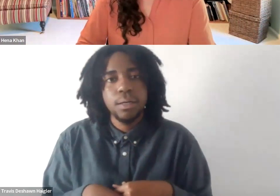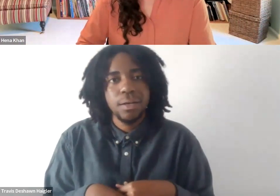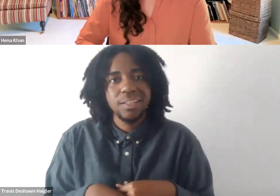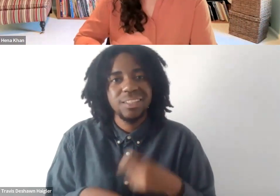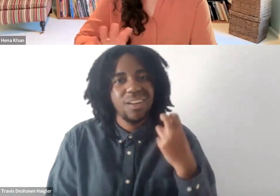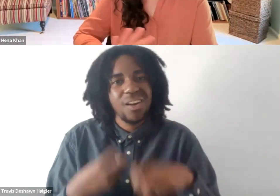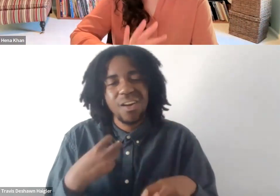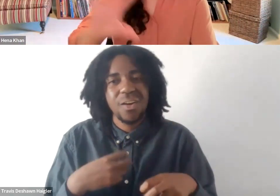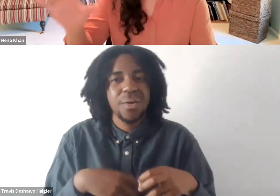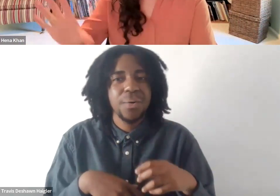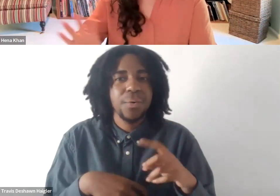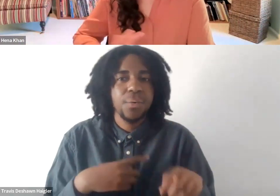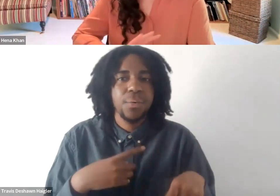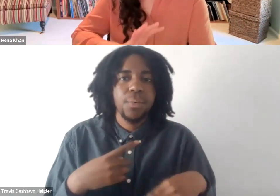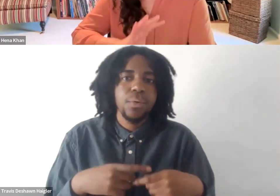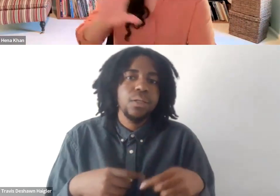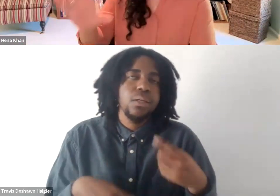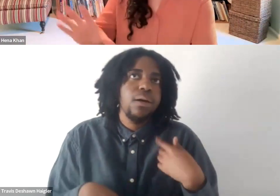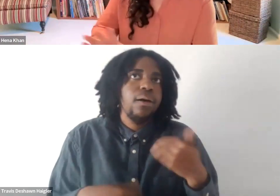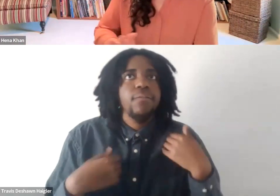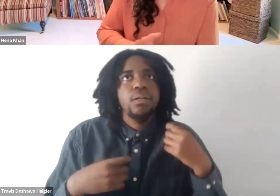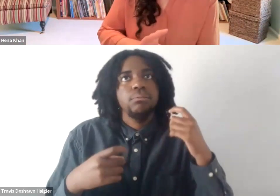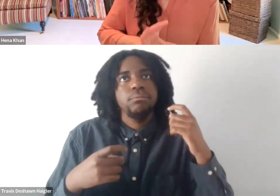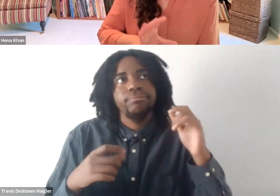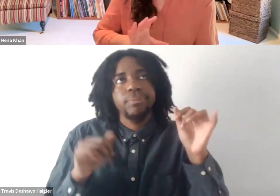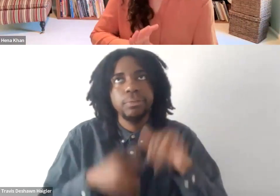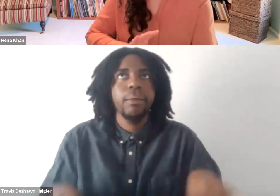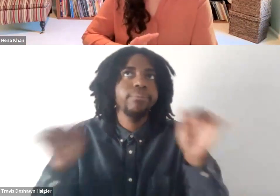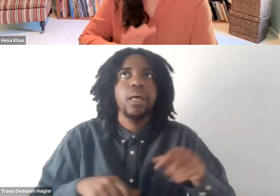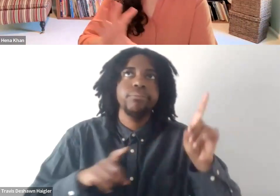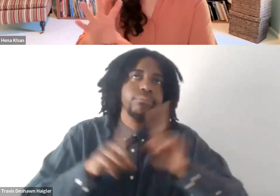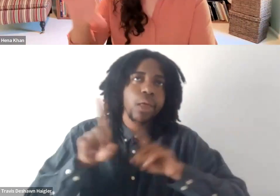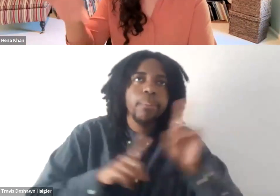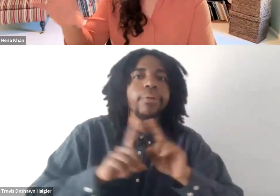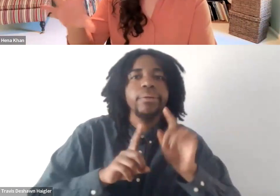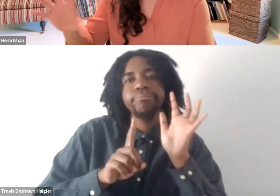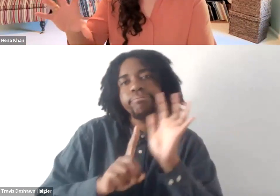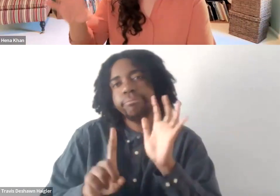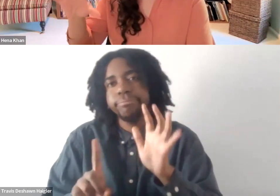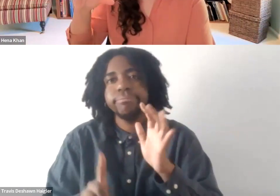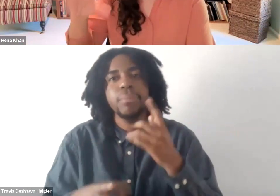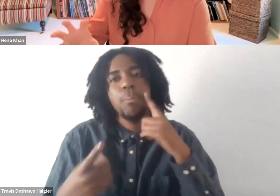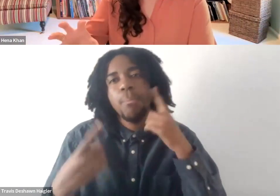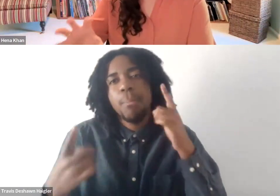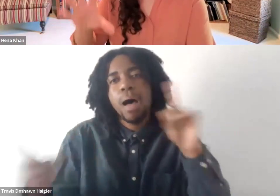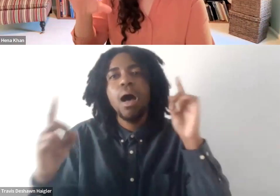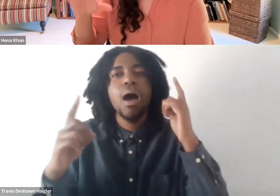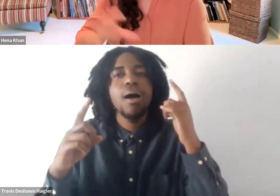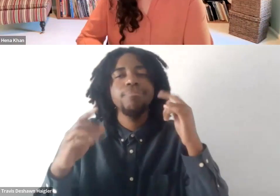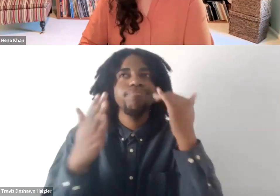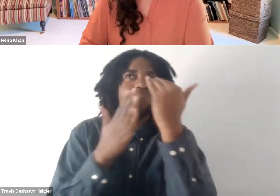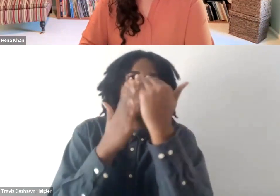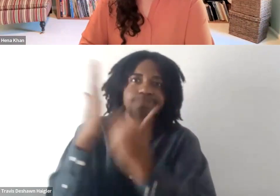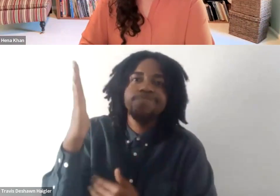like I said, like the celebrity books, or like the same bestsellers that are, dominating the lists